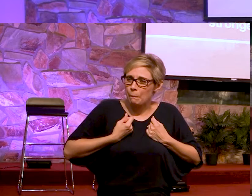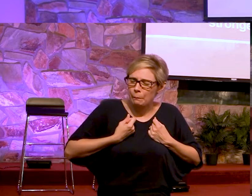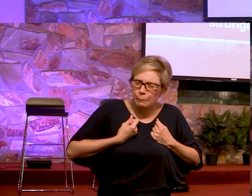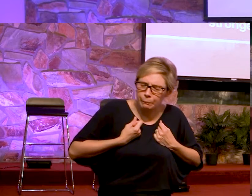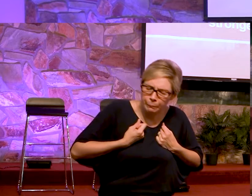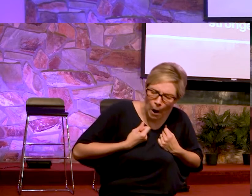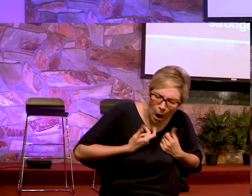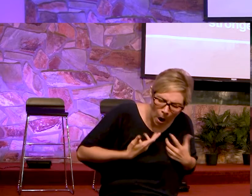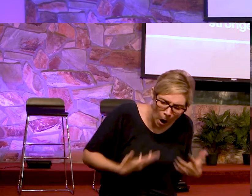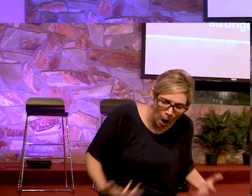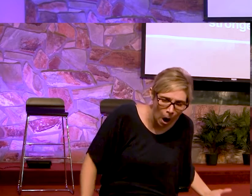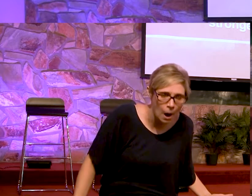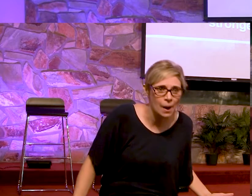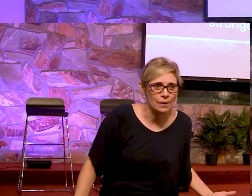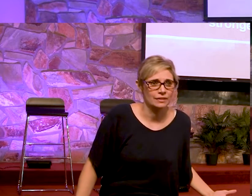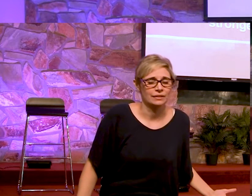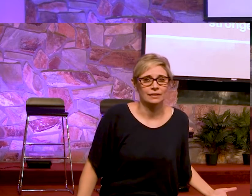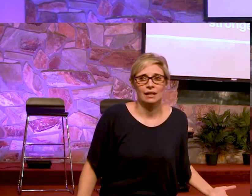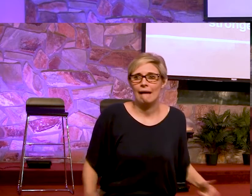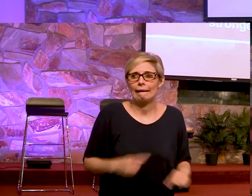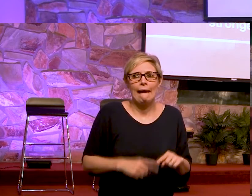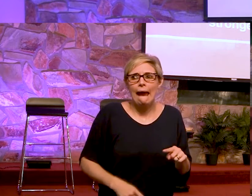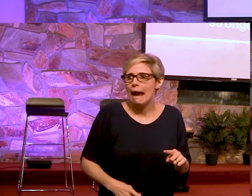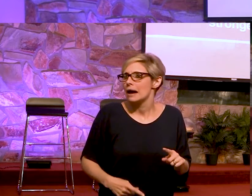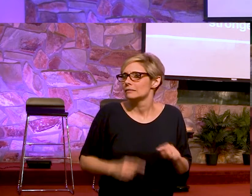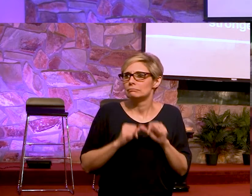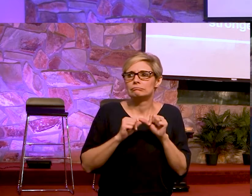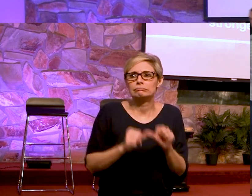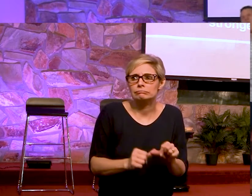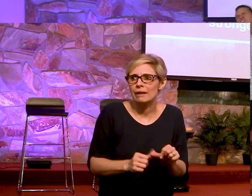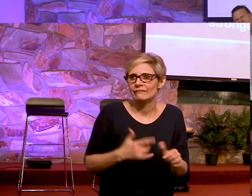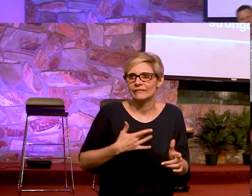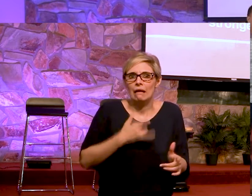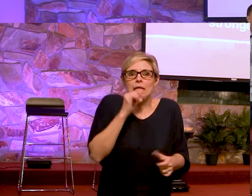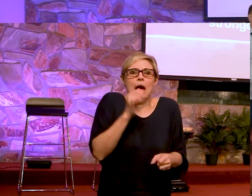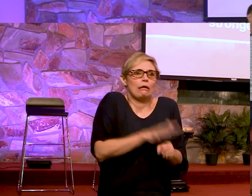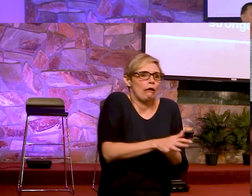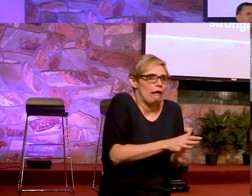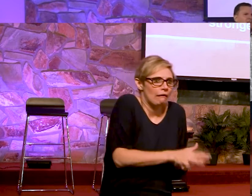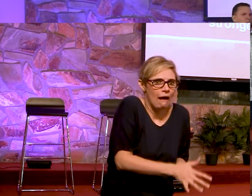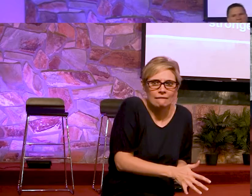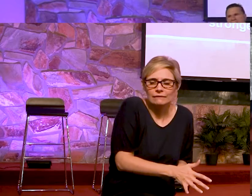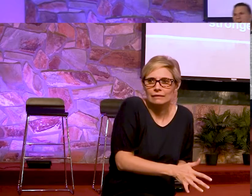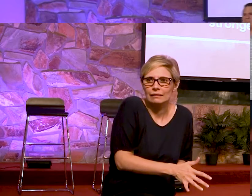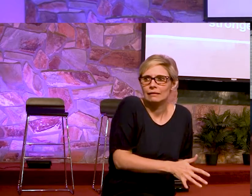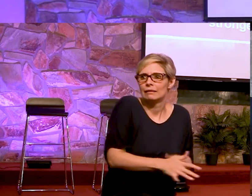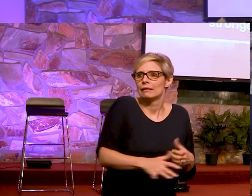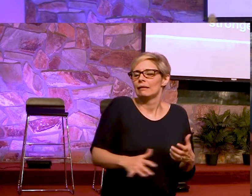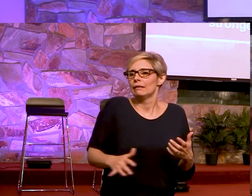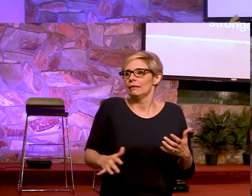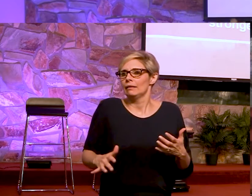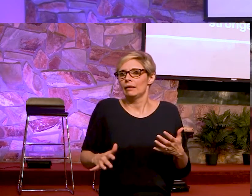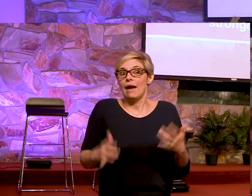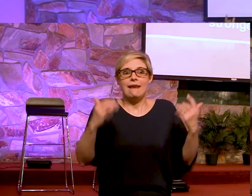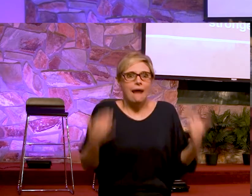when we're emotionally worn out, when we feel inadequate, and now on top of that, we have